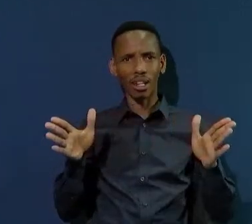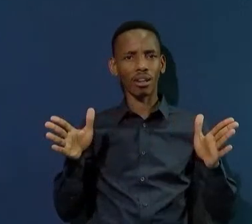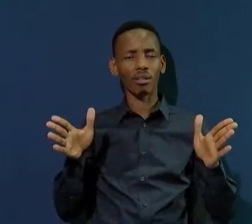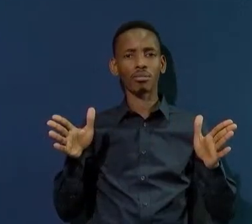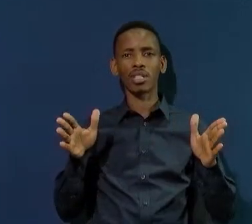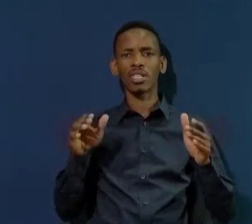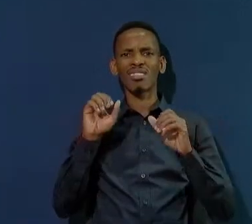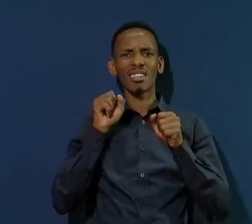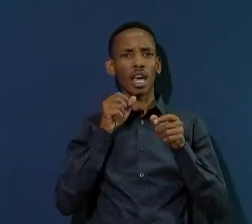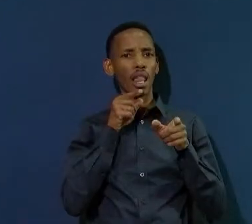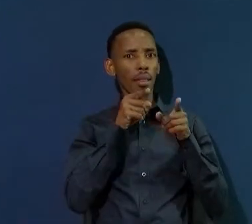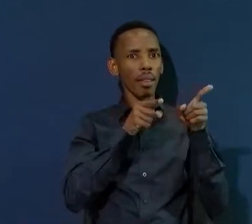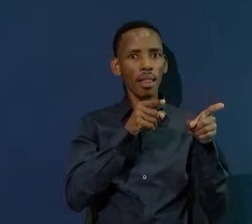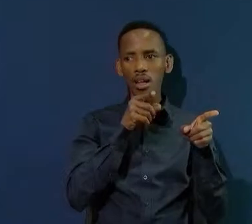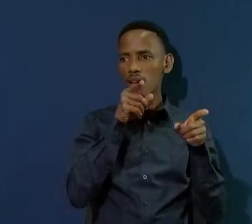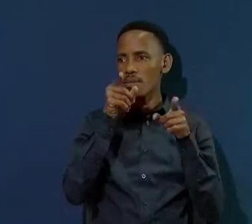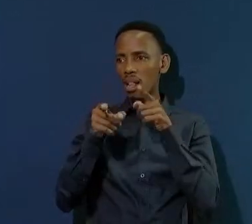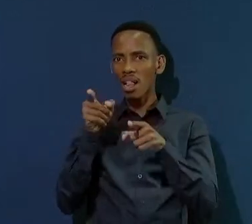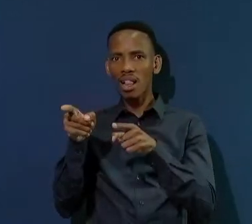blame on either end.